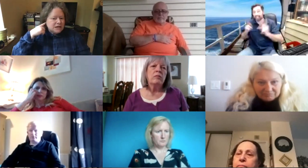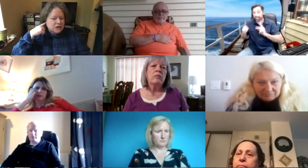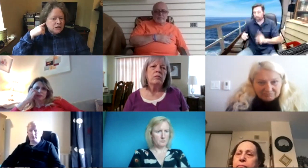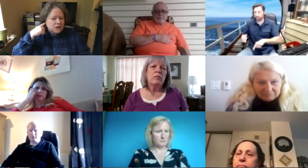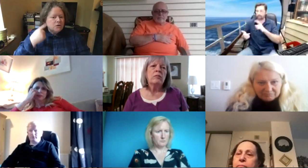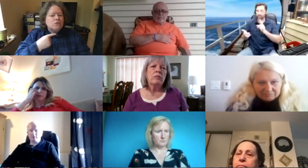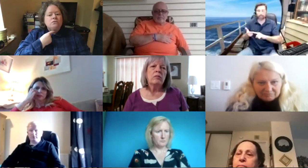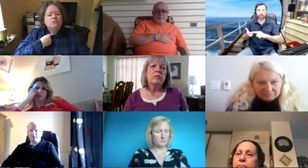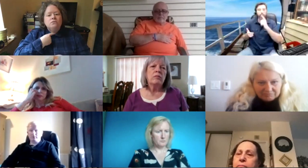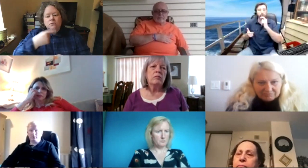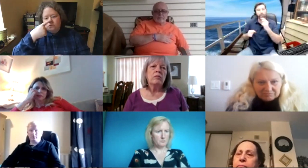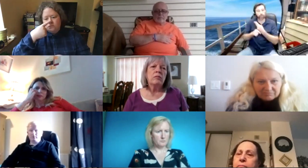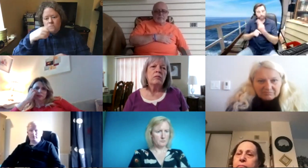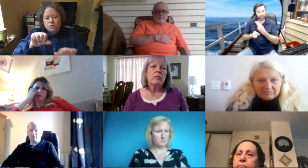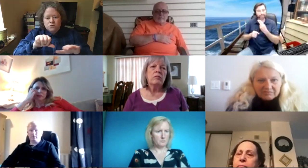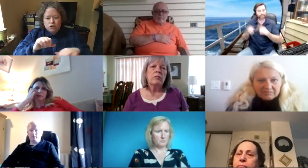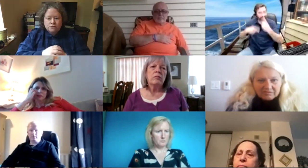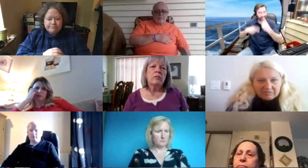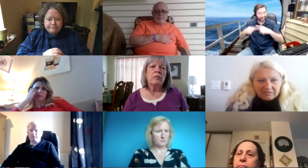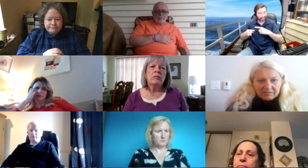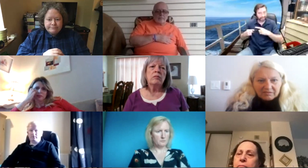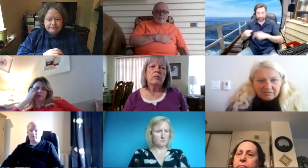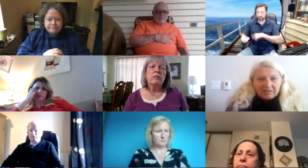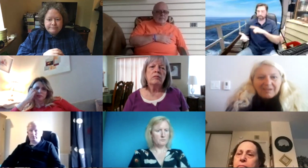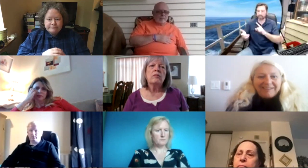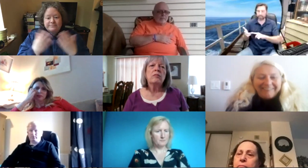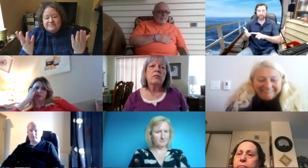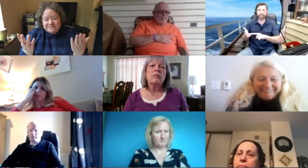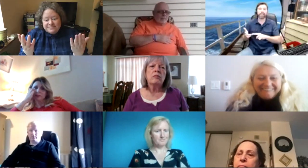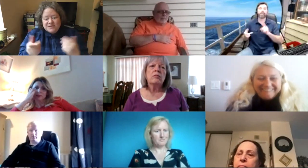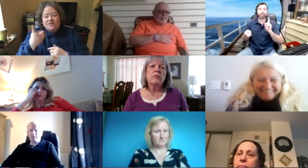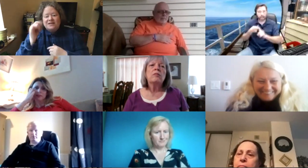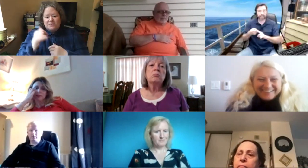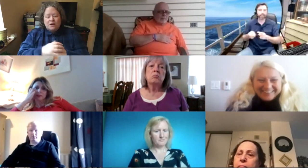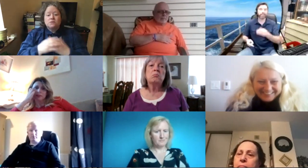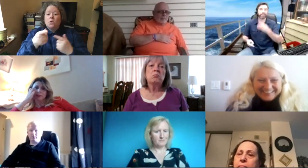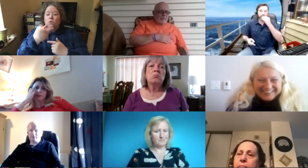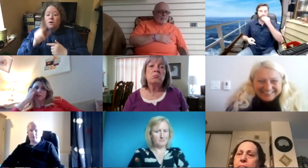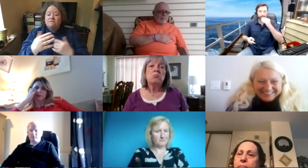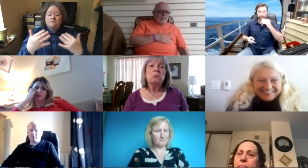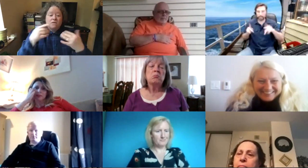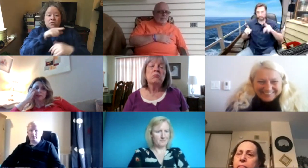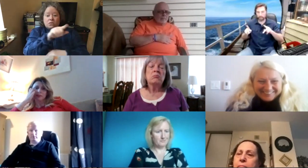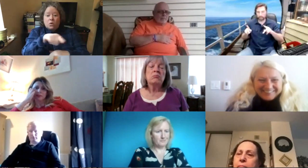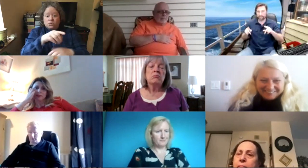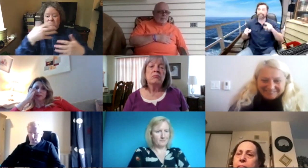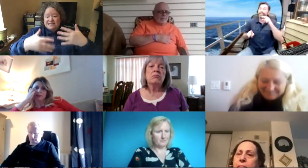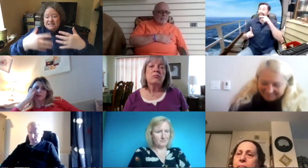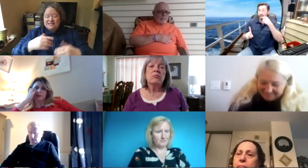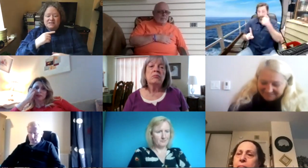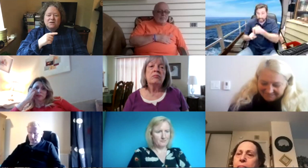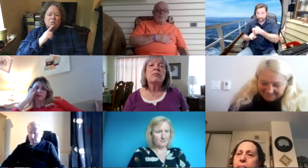people. And that was because he was in the ear, nose, and throat surgeon. So that's